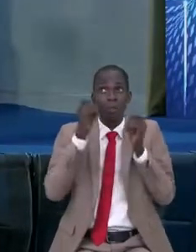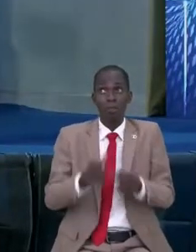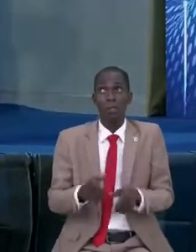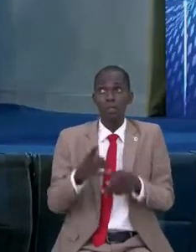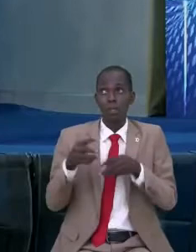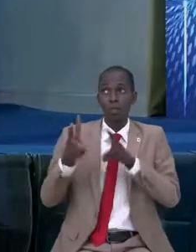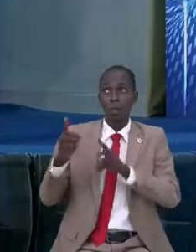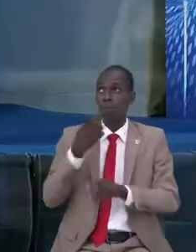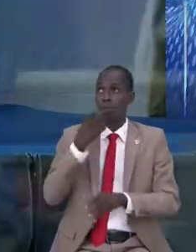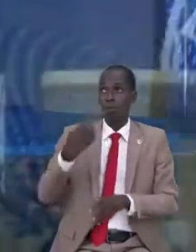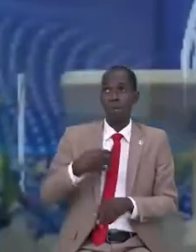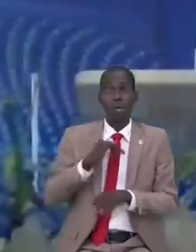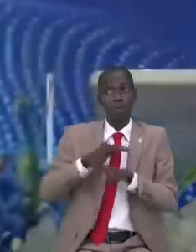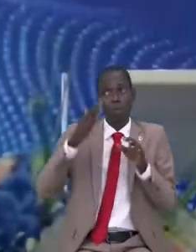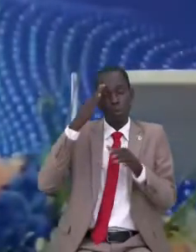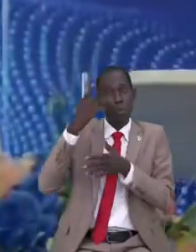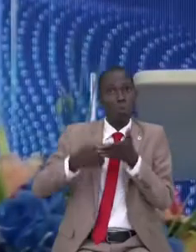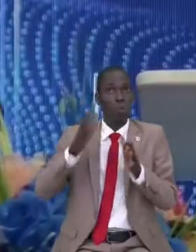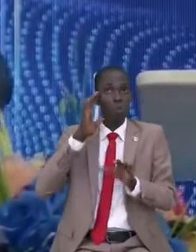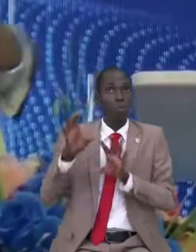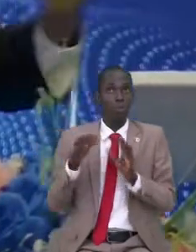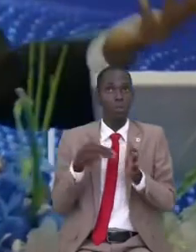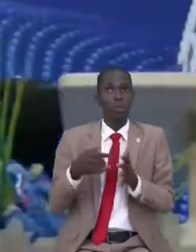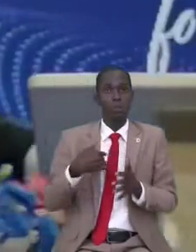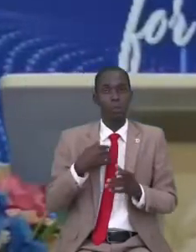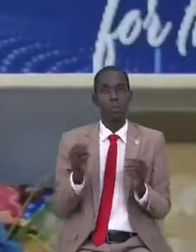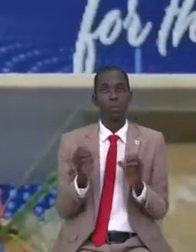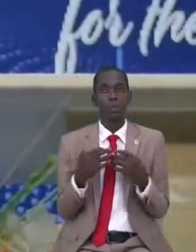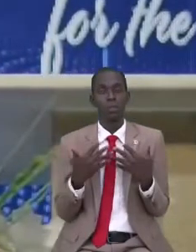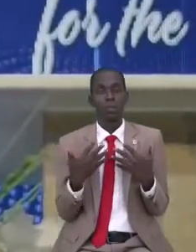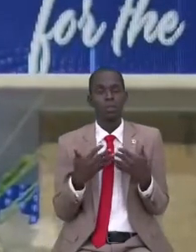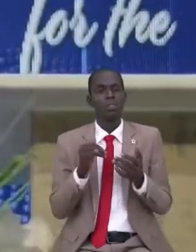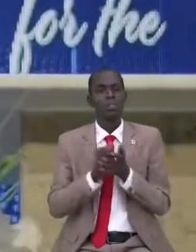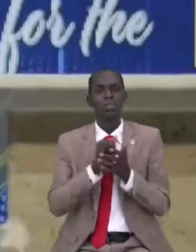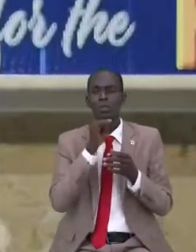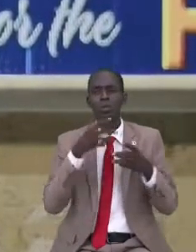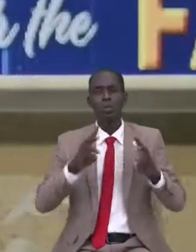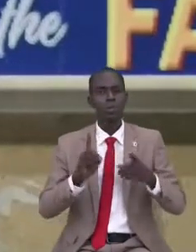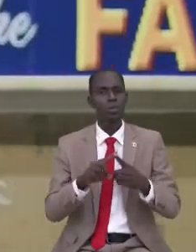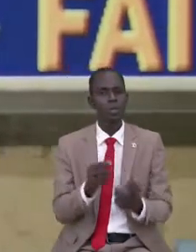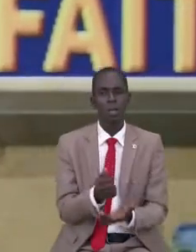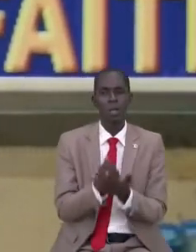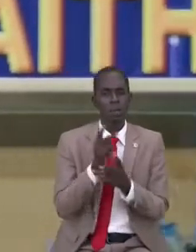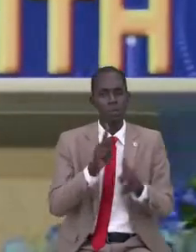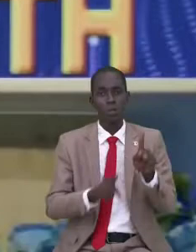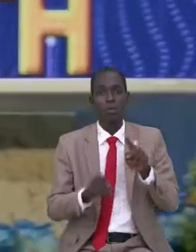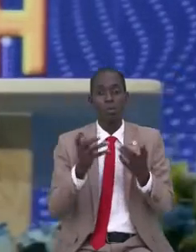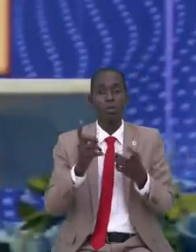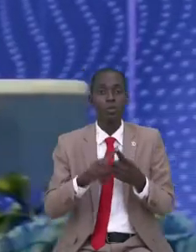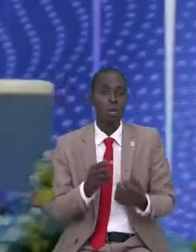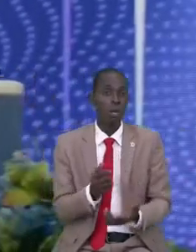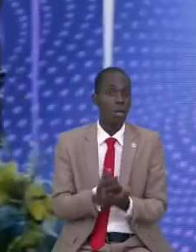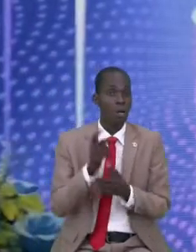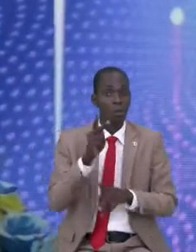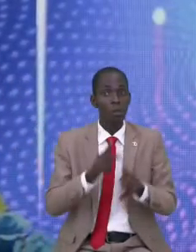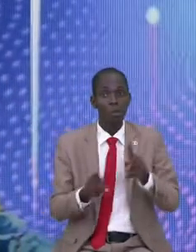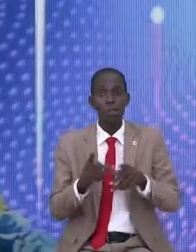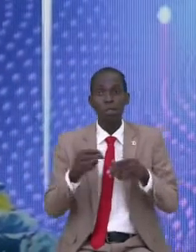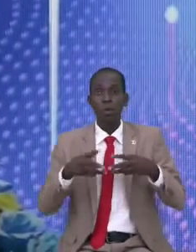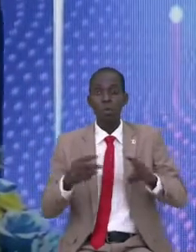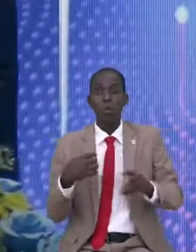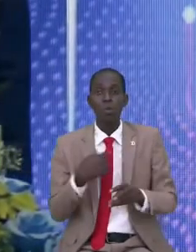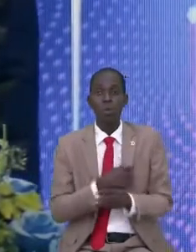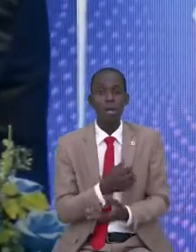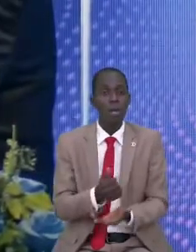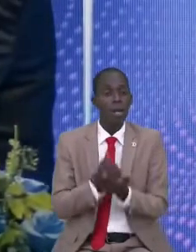wants, I don't know what she's going to do. That's not how to help people. You want to help people. The way we help people is that